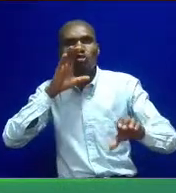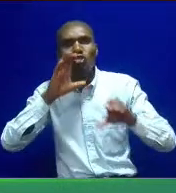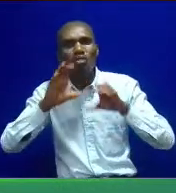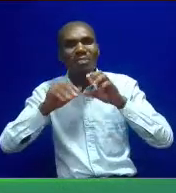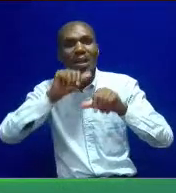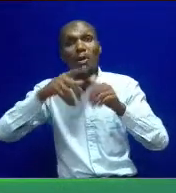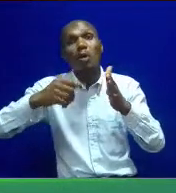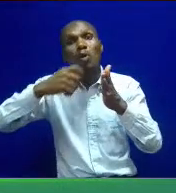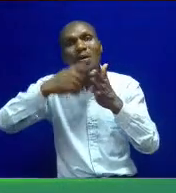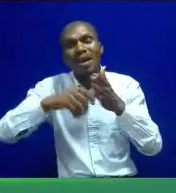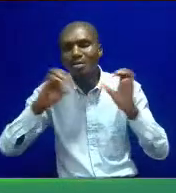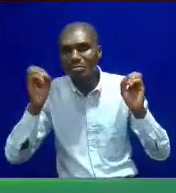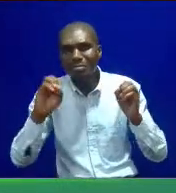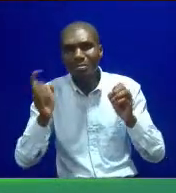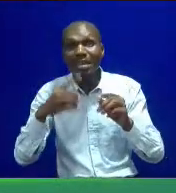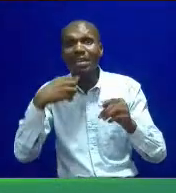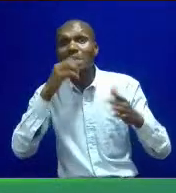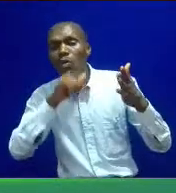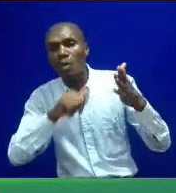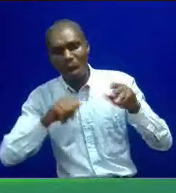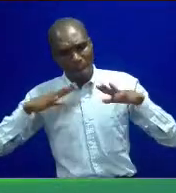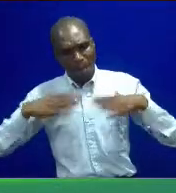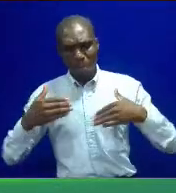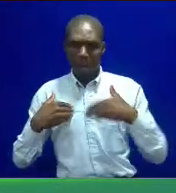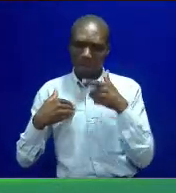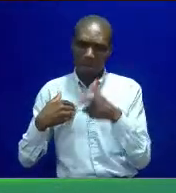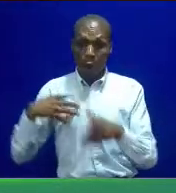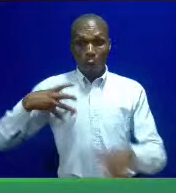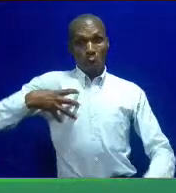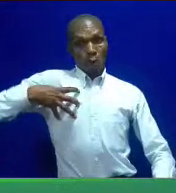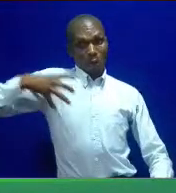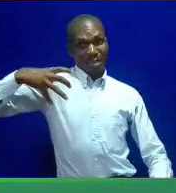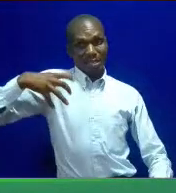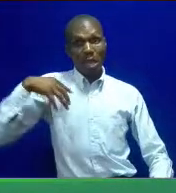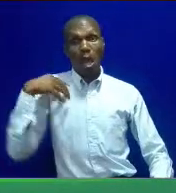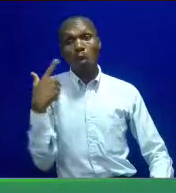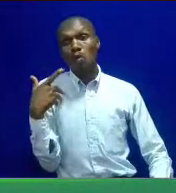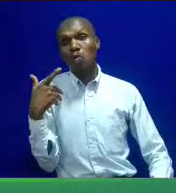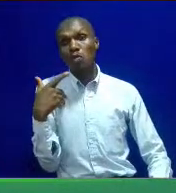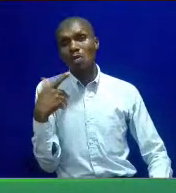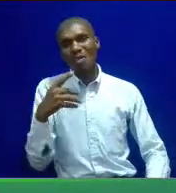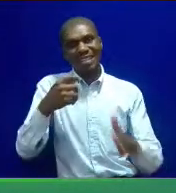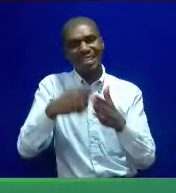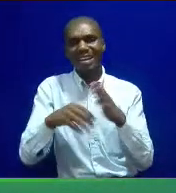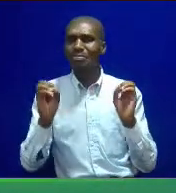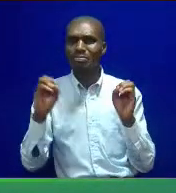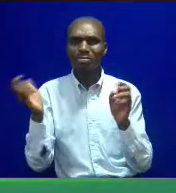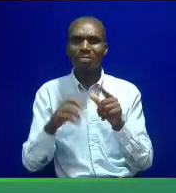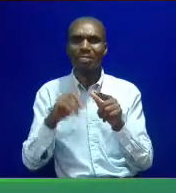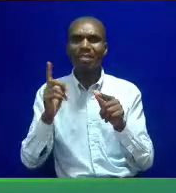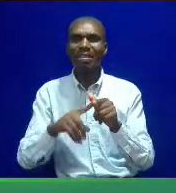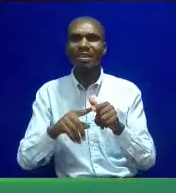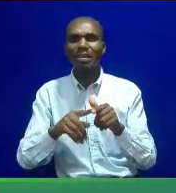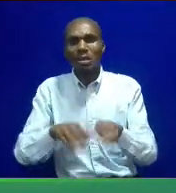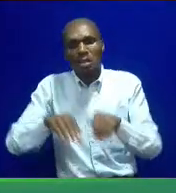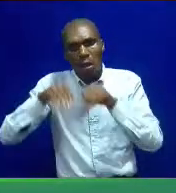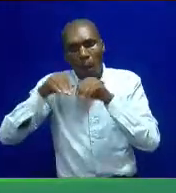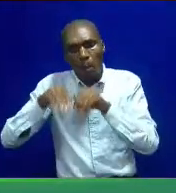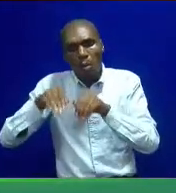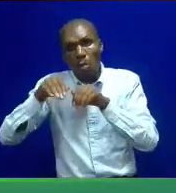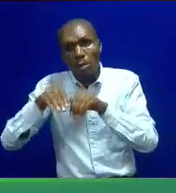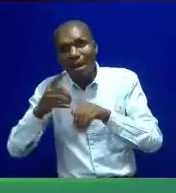tax atenebe abandembaro wali chita ikunia abandembaro wali chita jirima tegoroe tax that was the forum that was